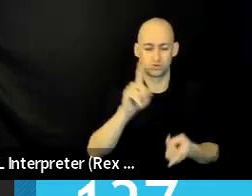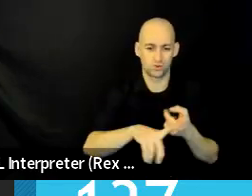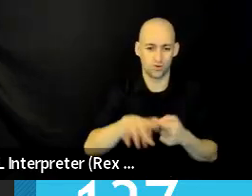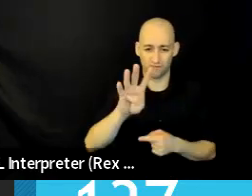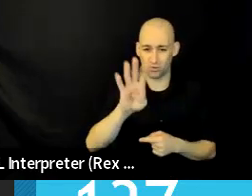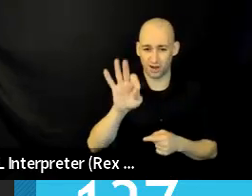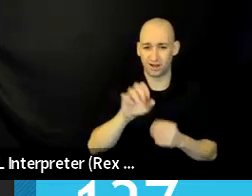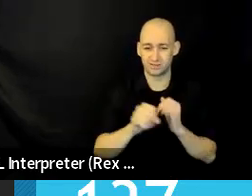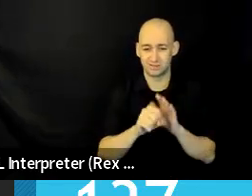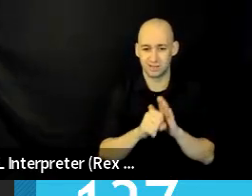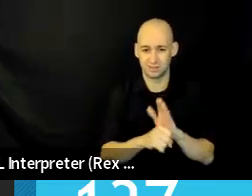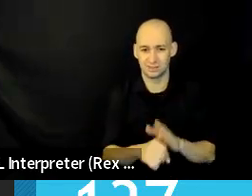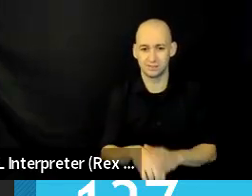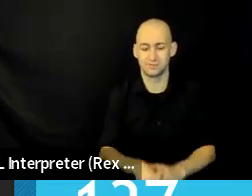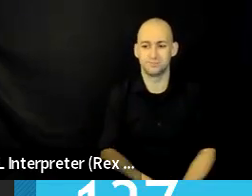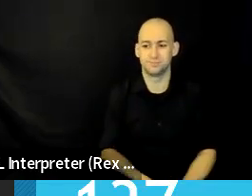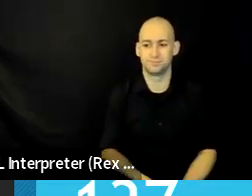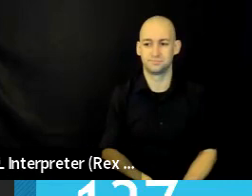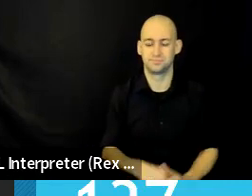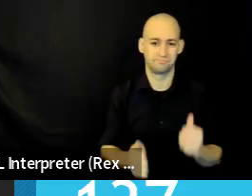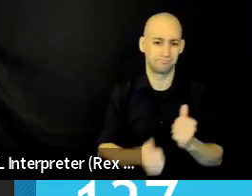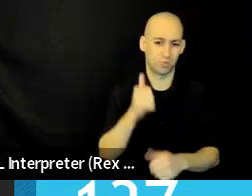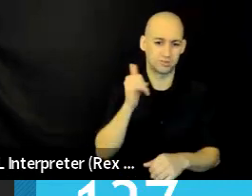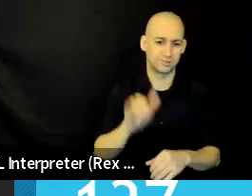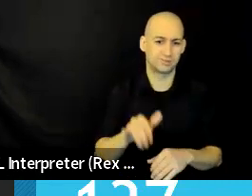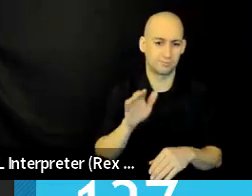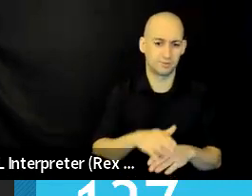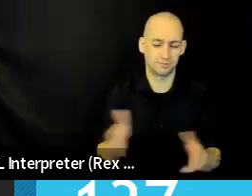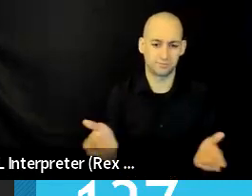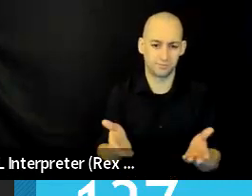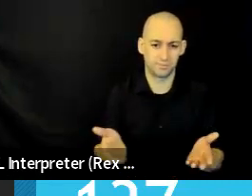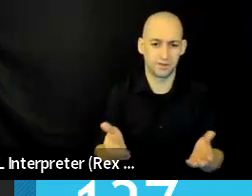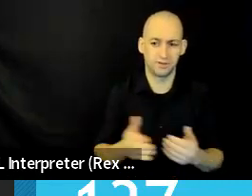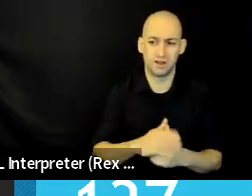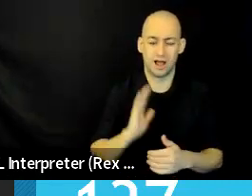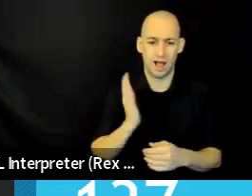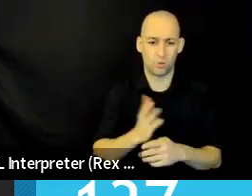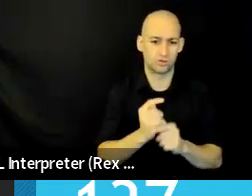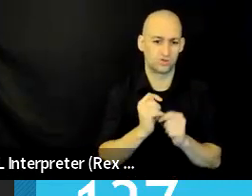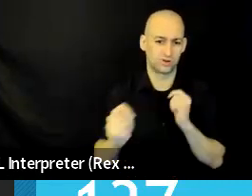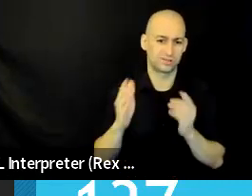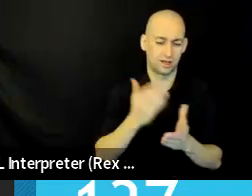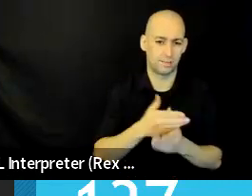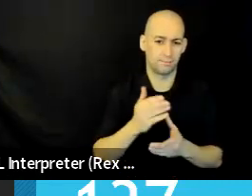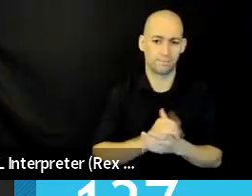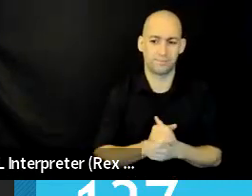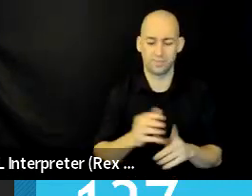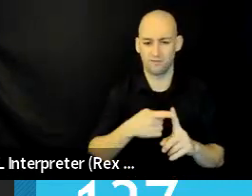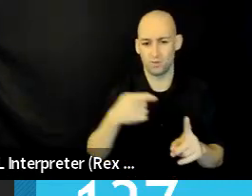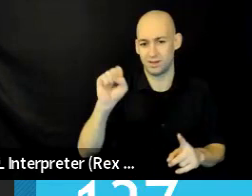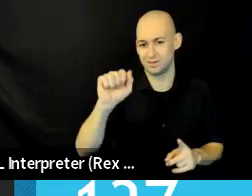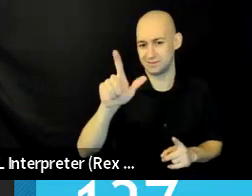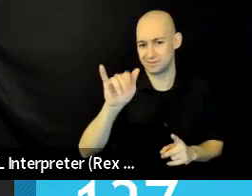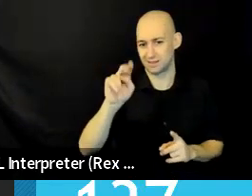So most of them will stop at our truck stop. Those independent truckers that they need to move the produce from Salinas down to